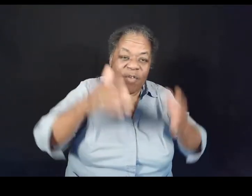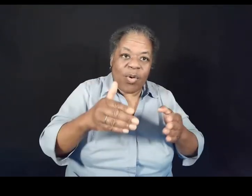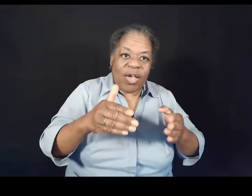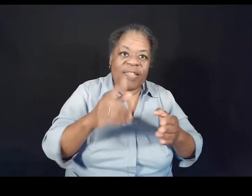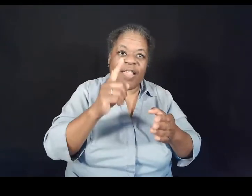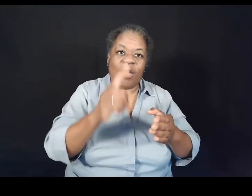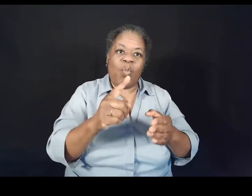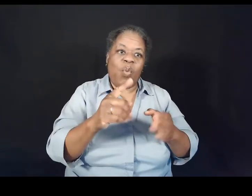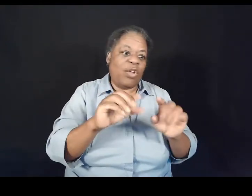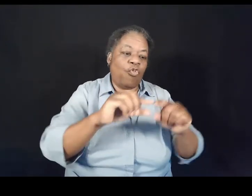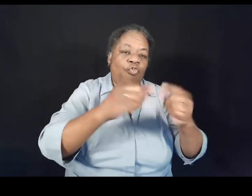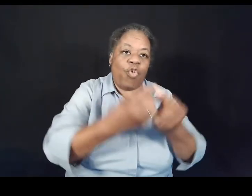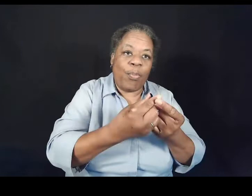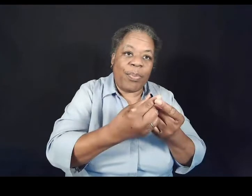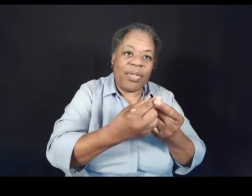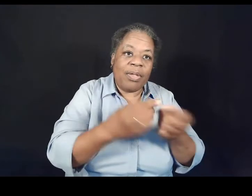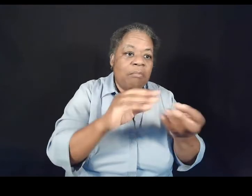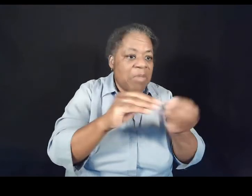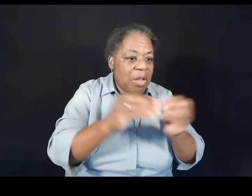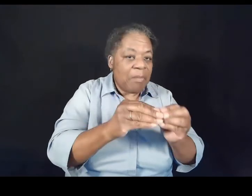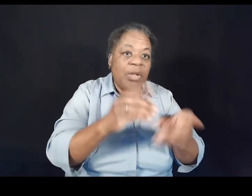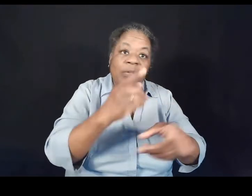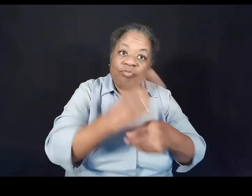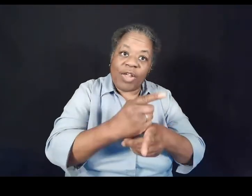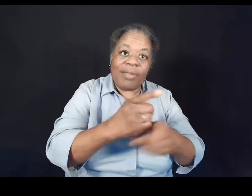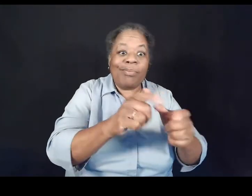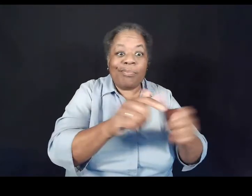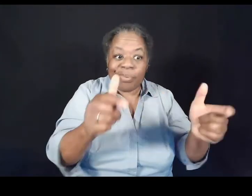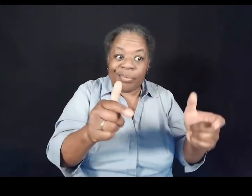strictly numerical perspective, it actually works.